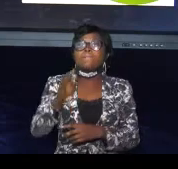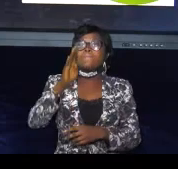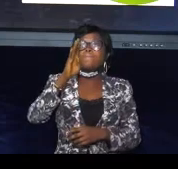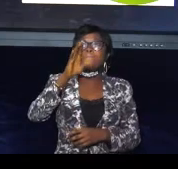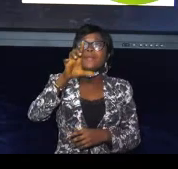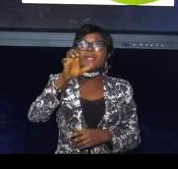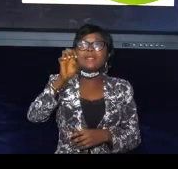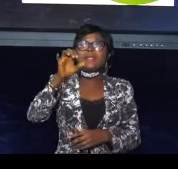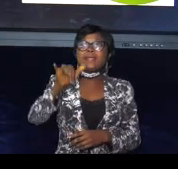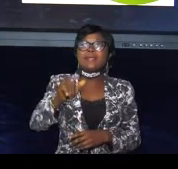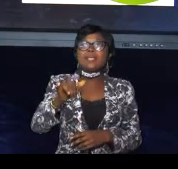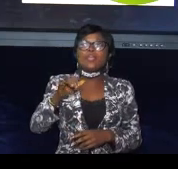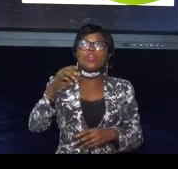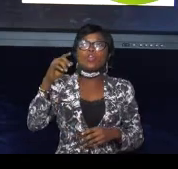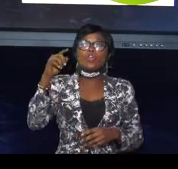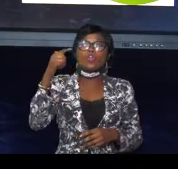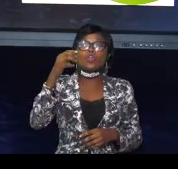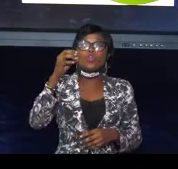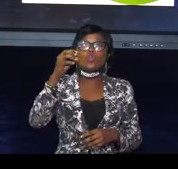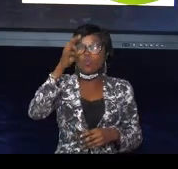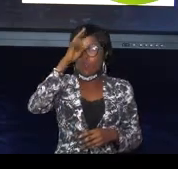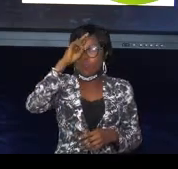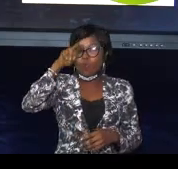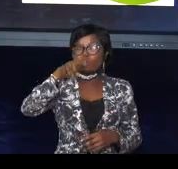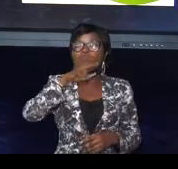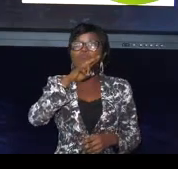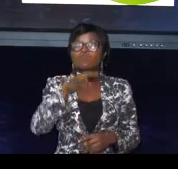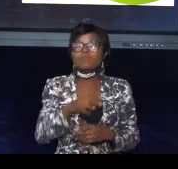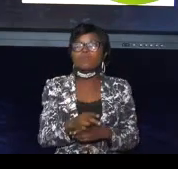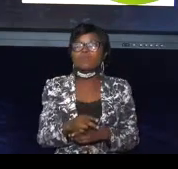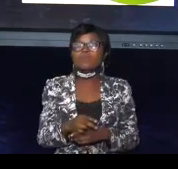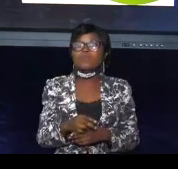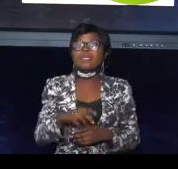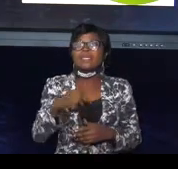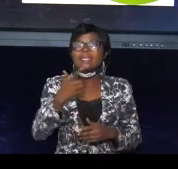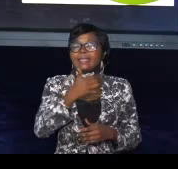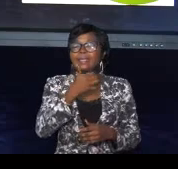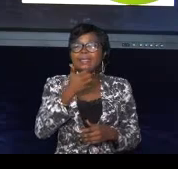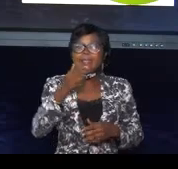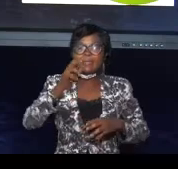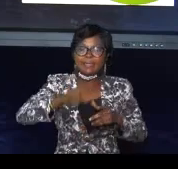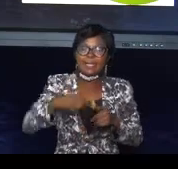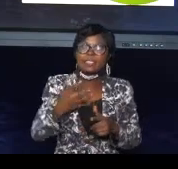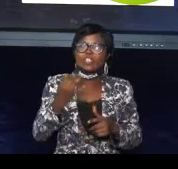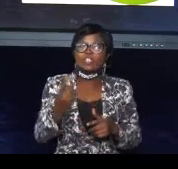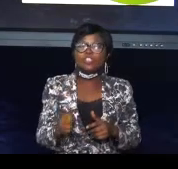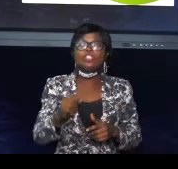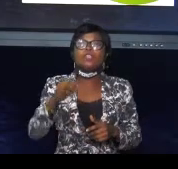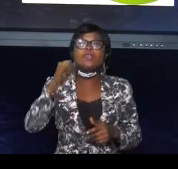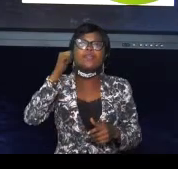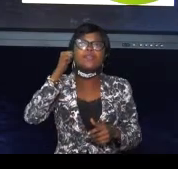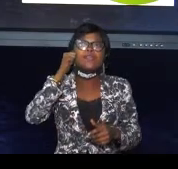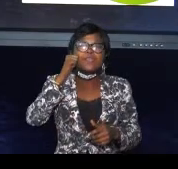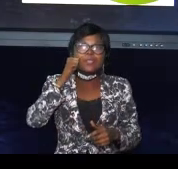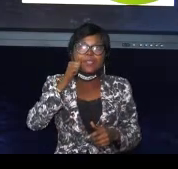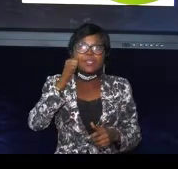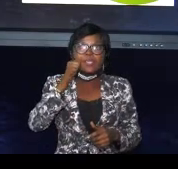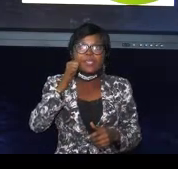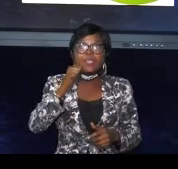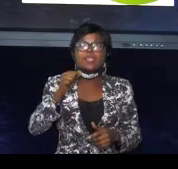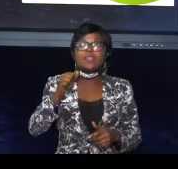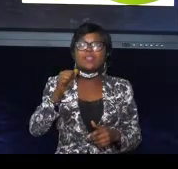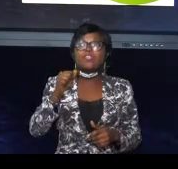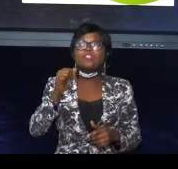Goat. We call the name what? Billy Goat. That is the he-goat. Then the she-goat, that is the female version